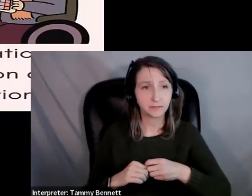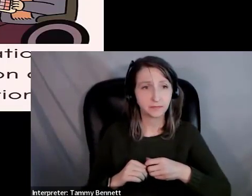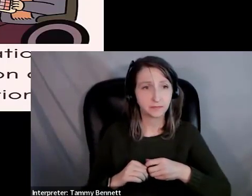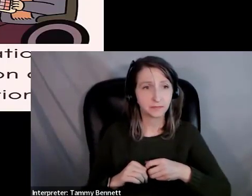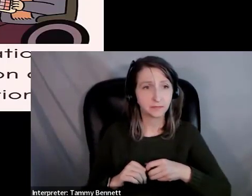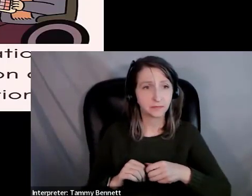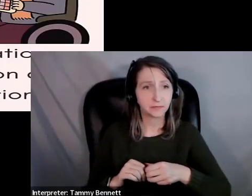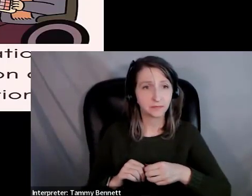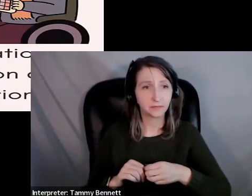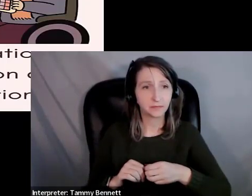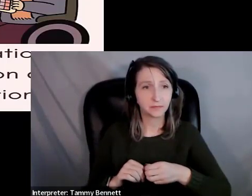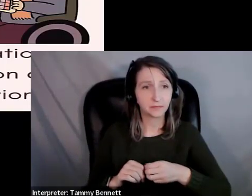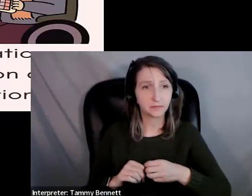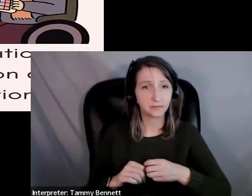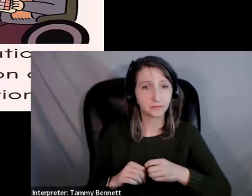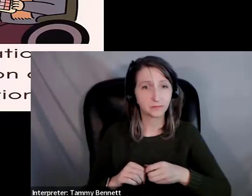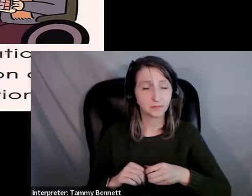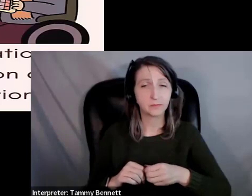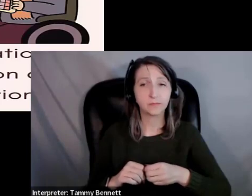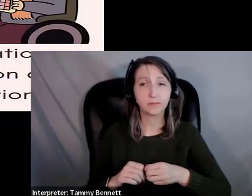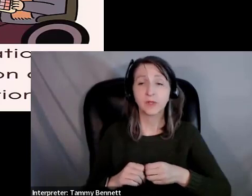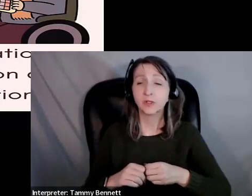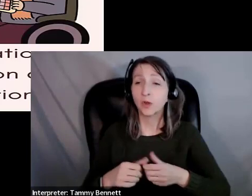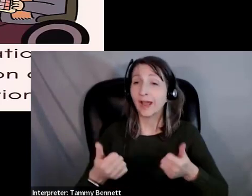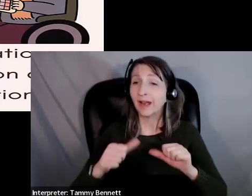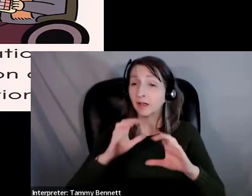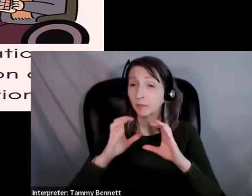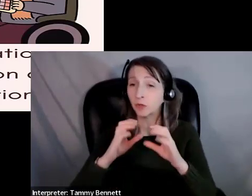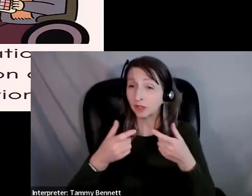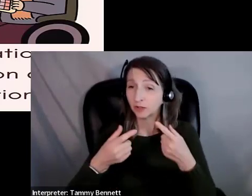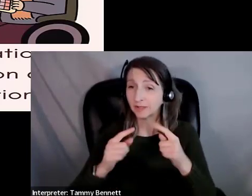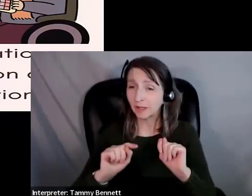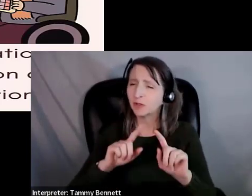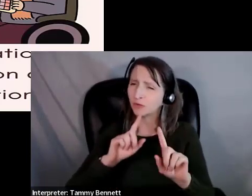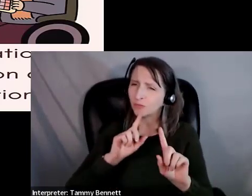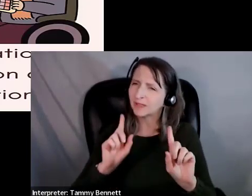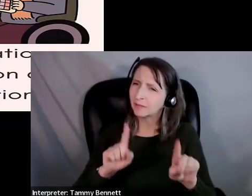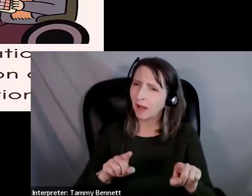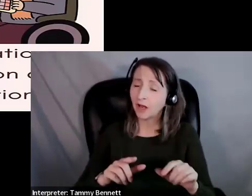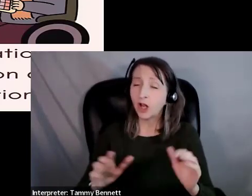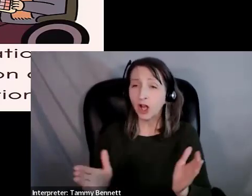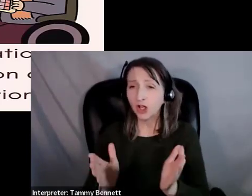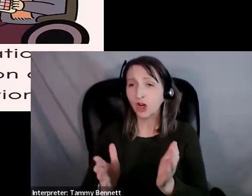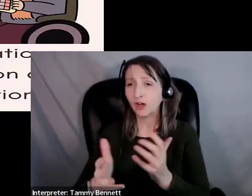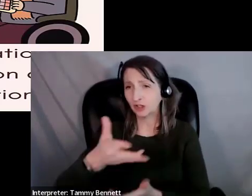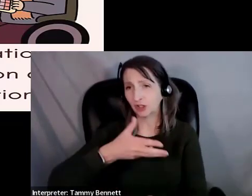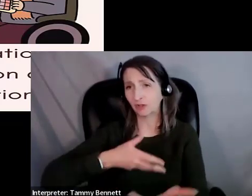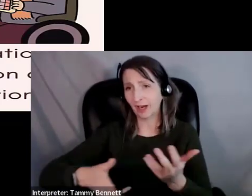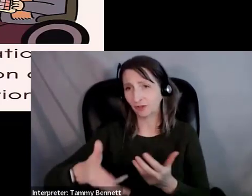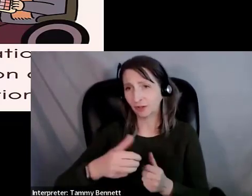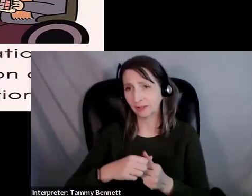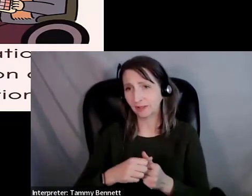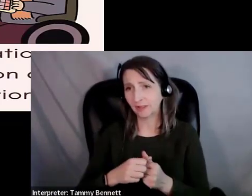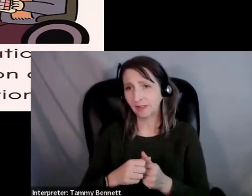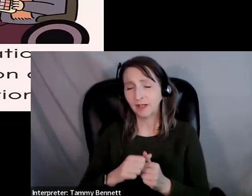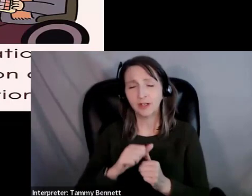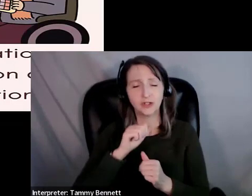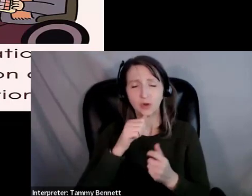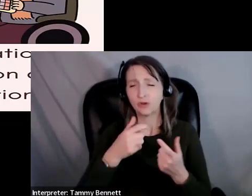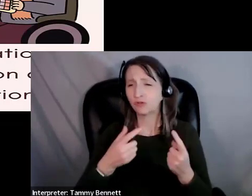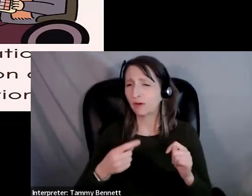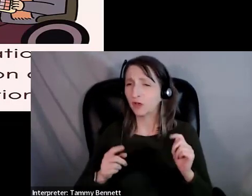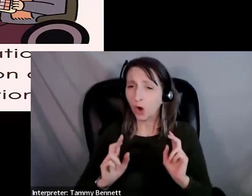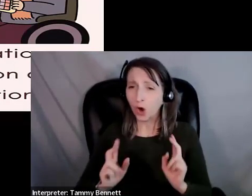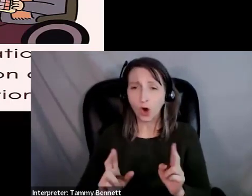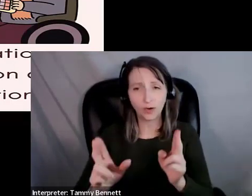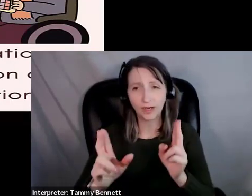So responding to all communication attempts and encouraging interaction in the natural flow of the conversation. So never trying to hurry the, the individual